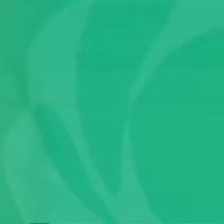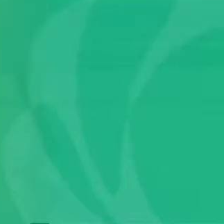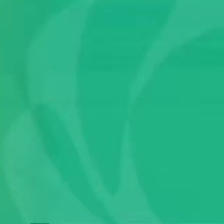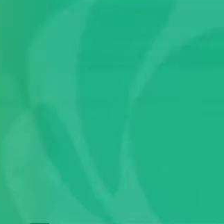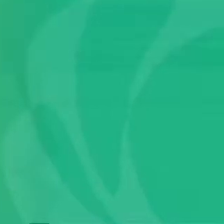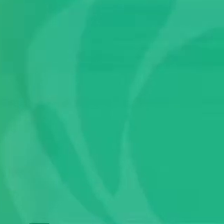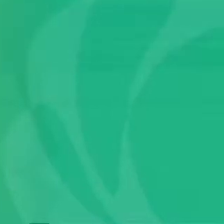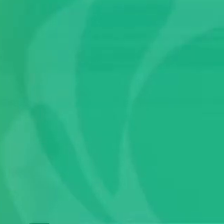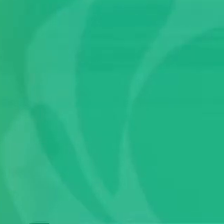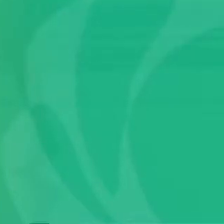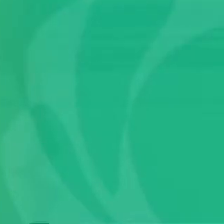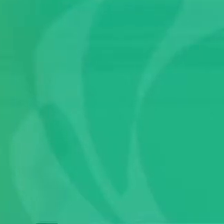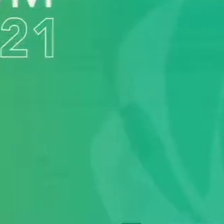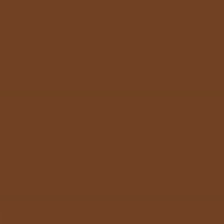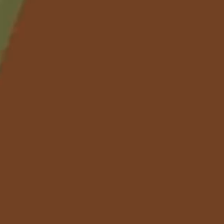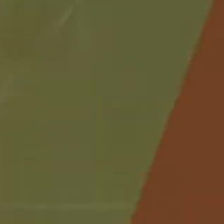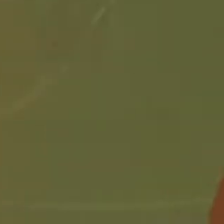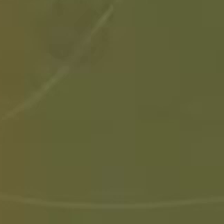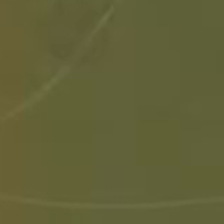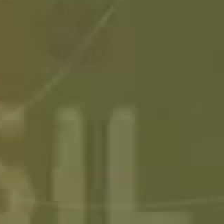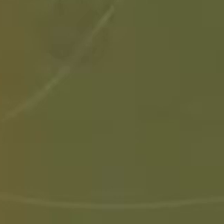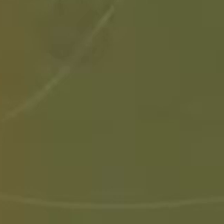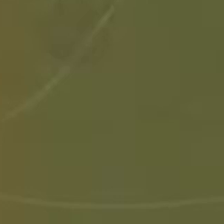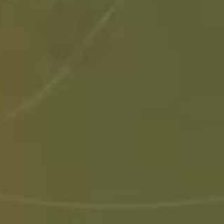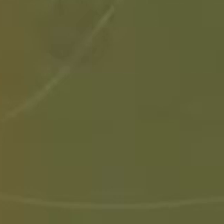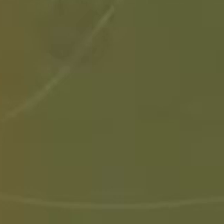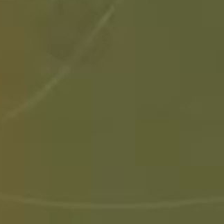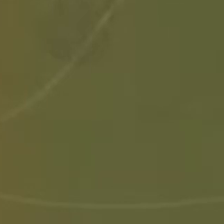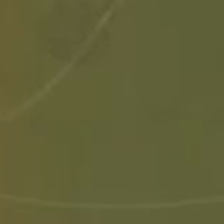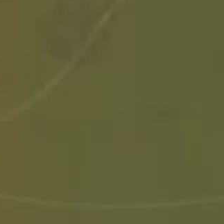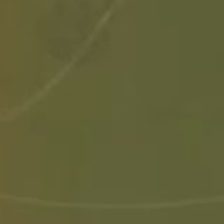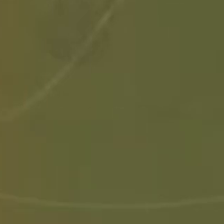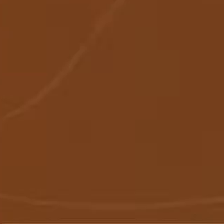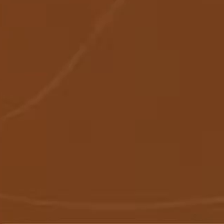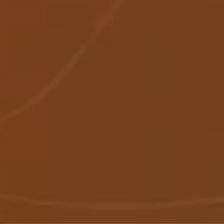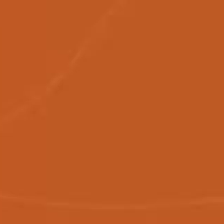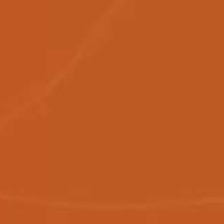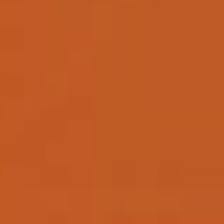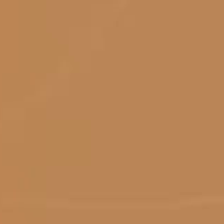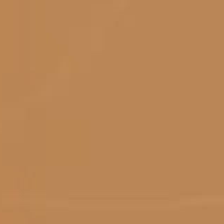haverá jeito de poder vencer a beça.